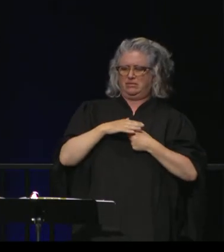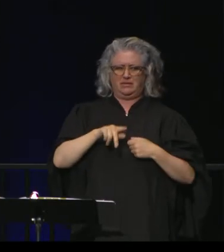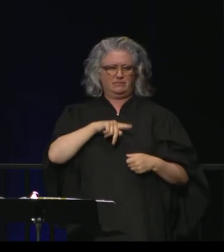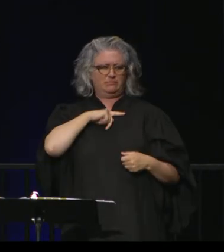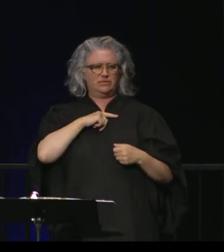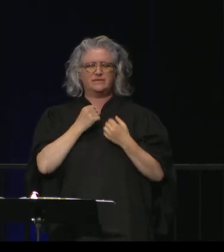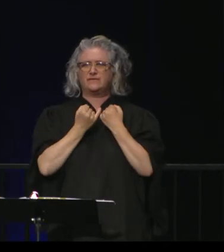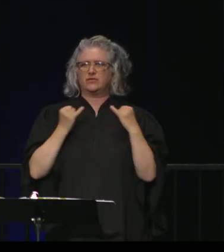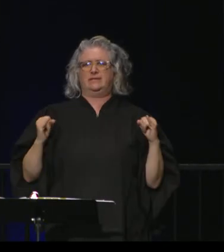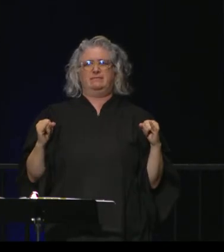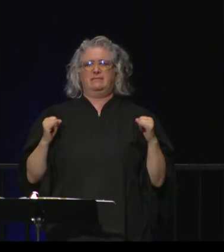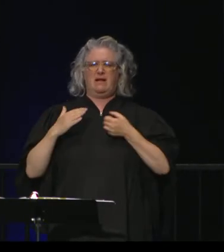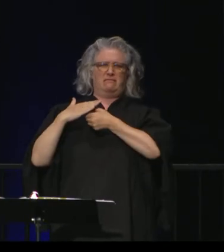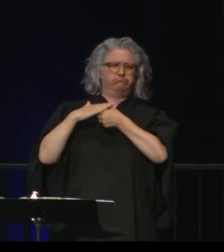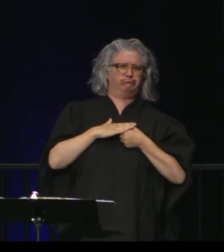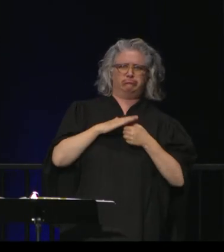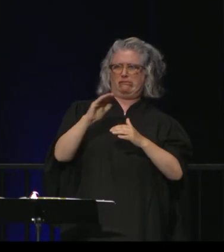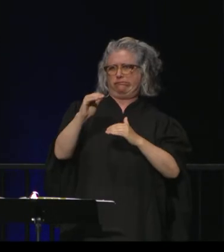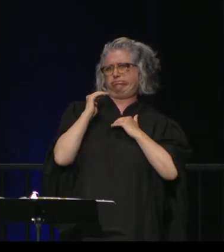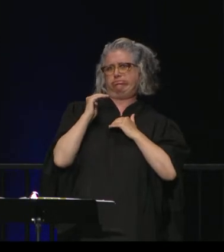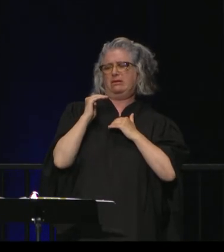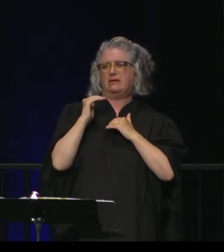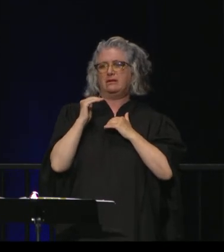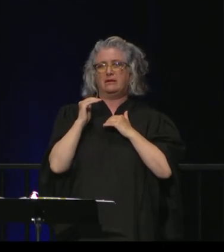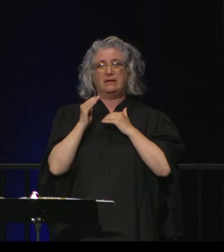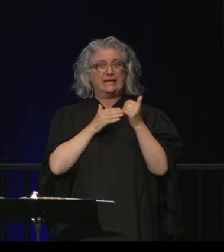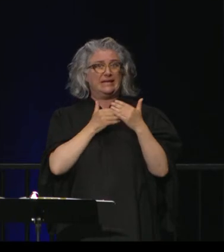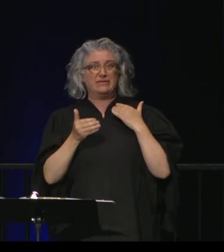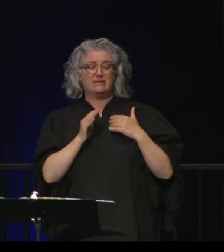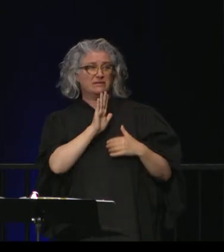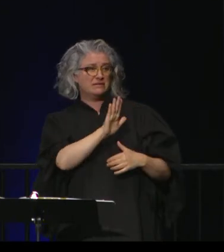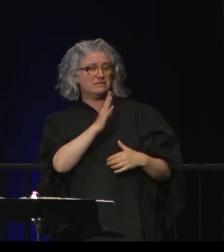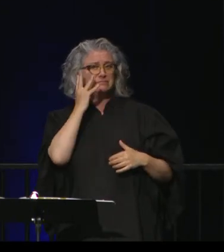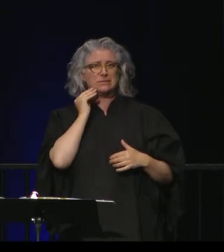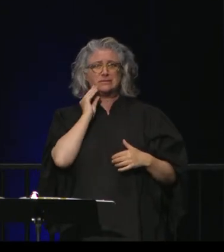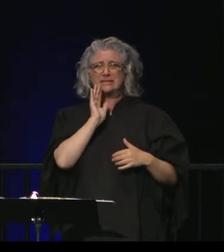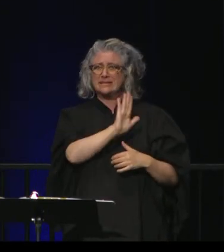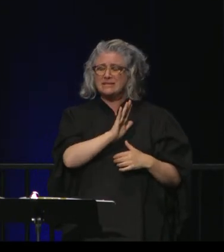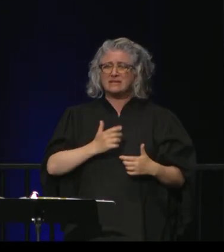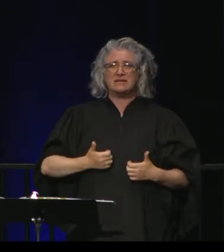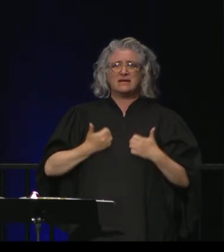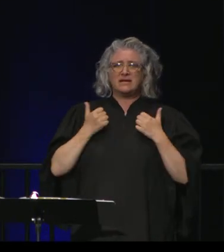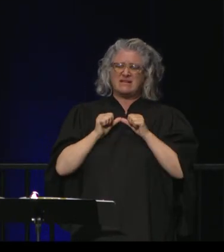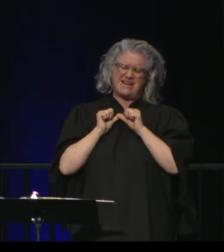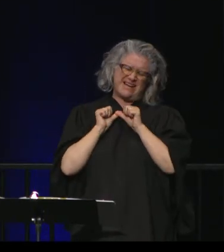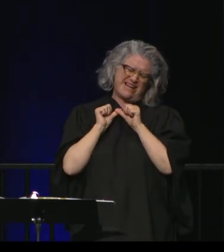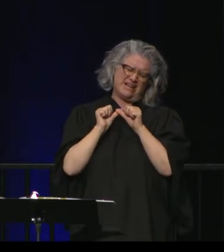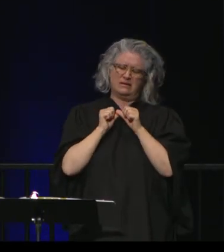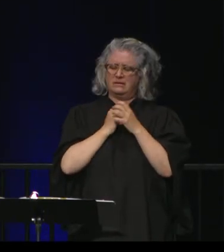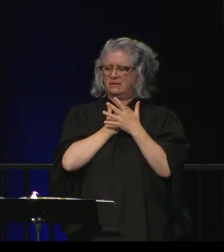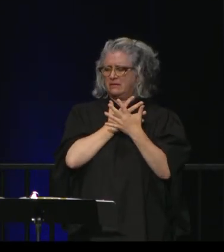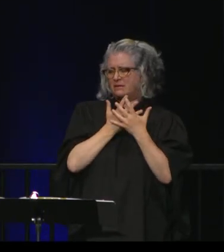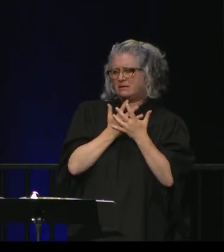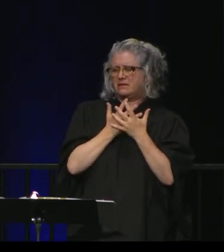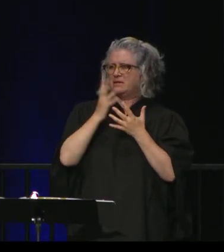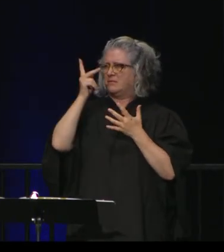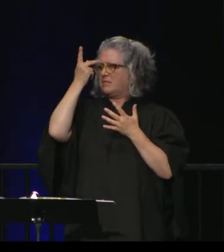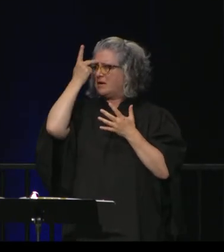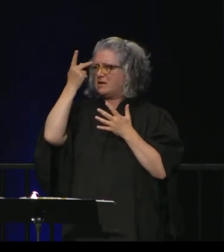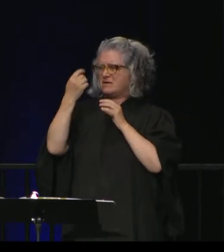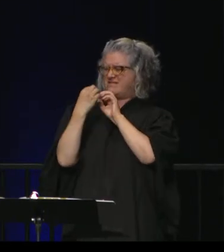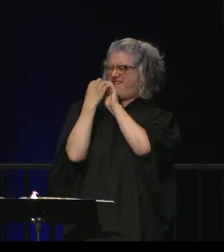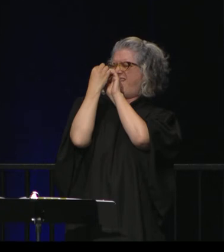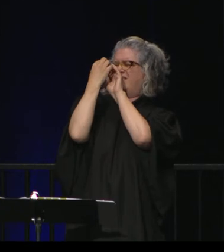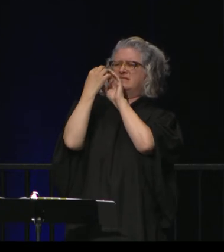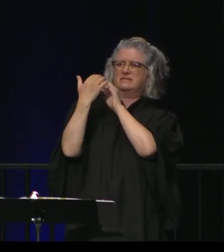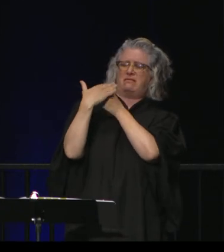Yet, even in the midst of the appalling personal and political situations he faced, he